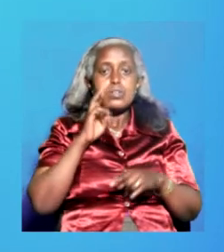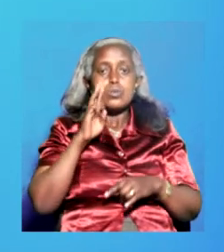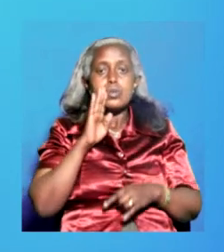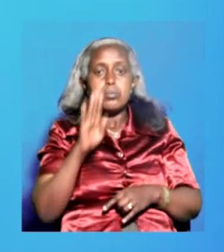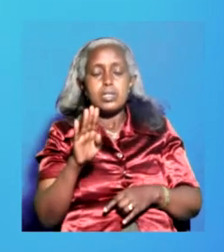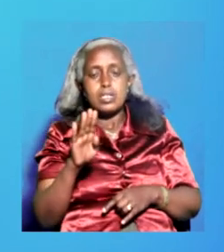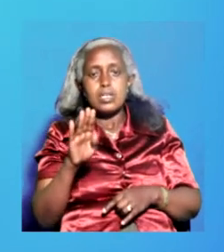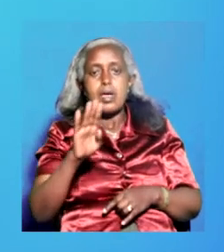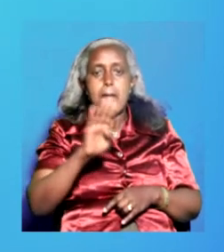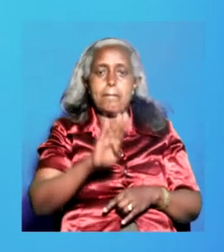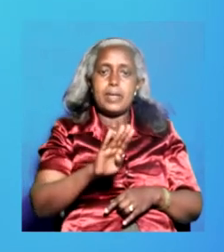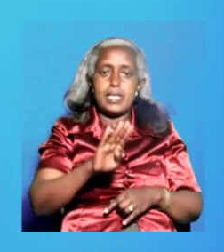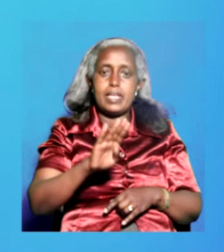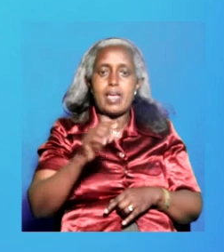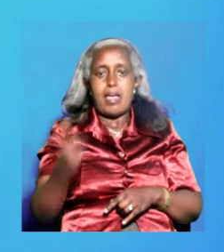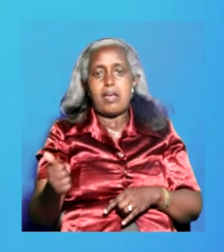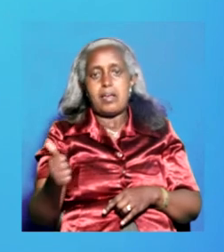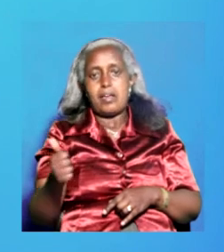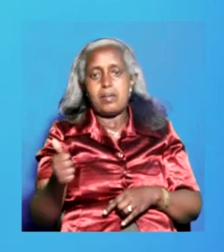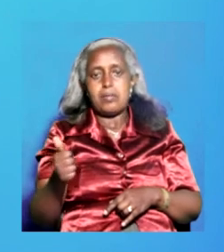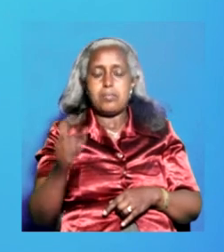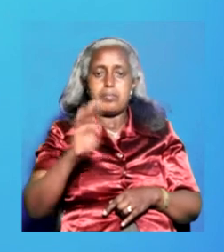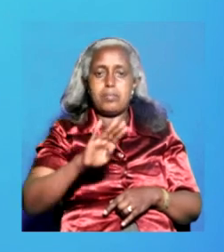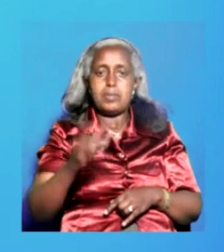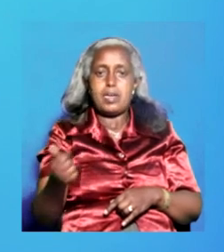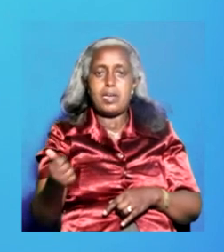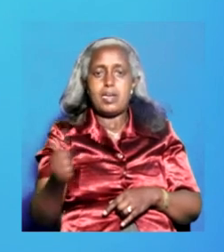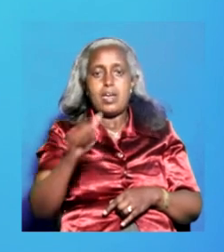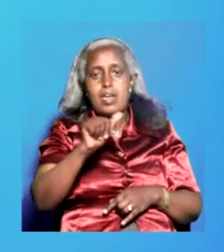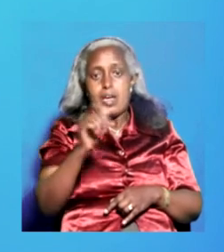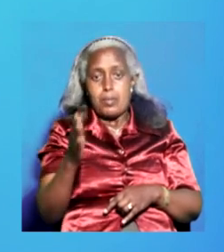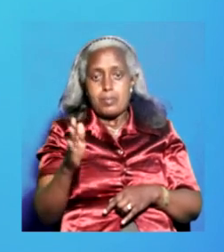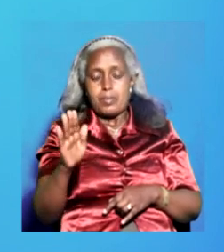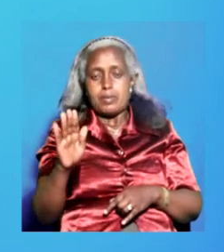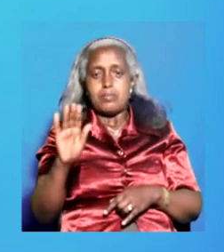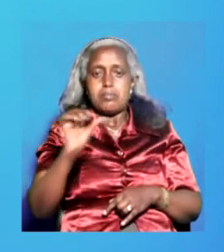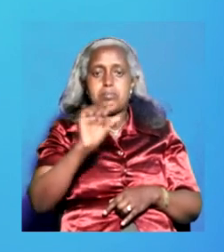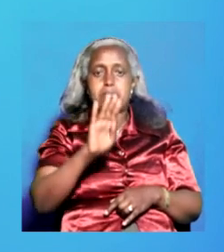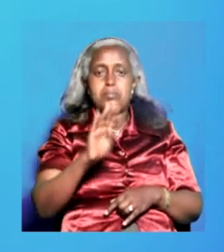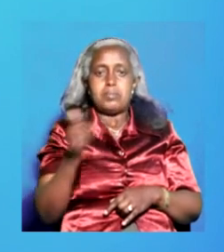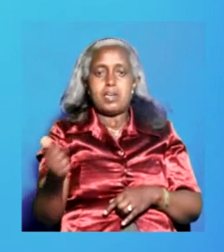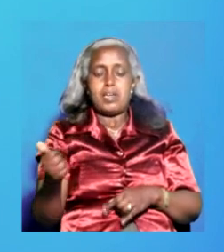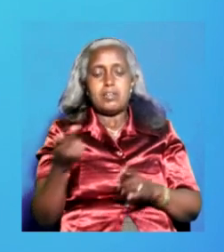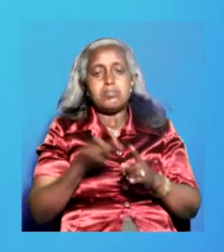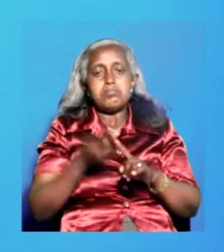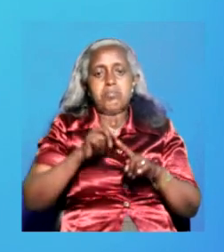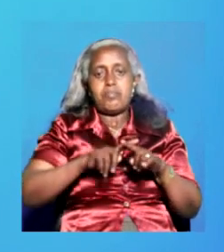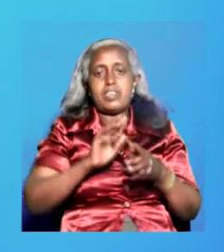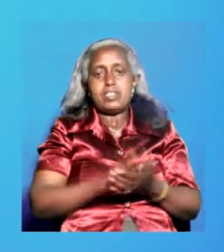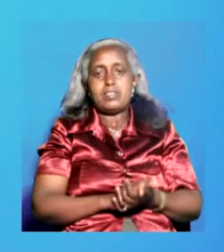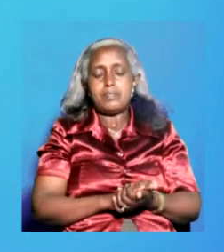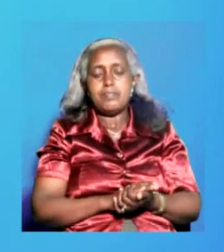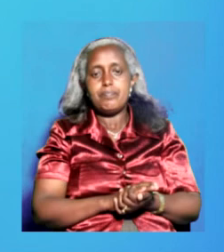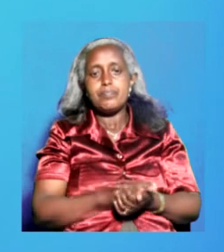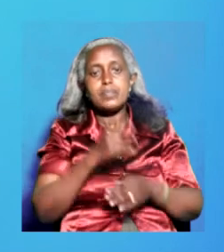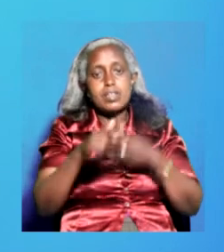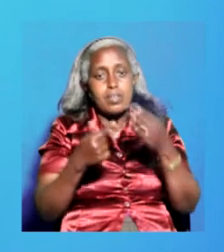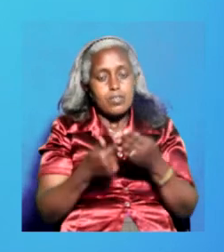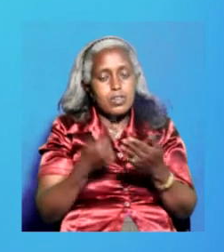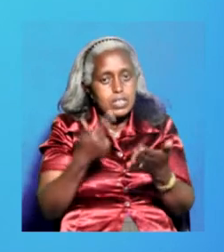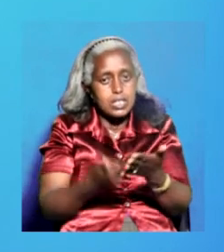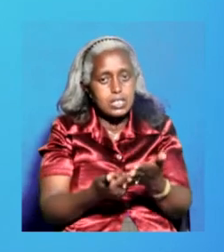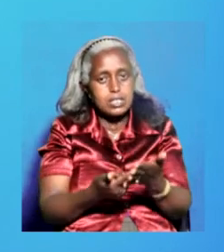it is BA. The inverse will be BA. It's our inverse. Therefore,